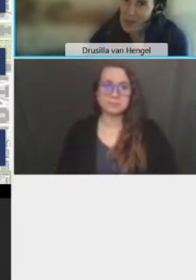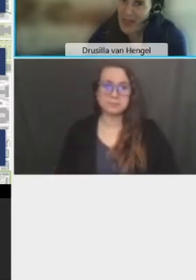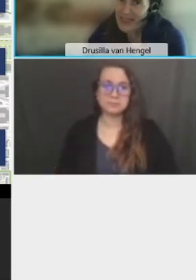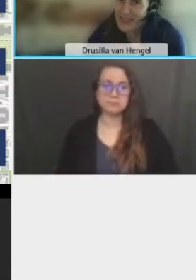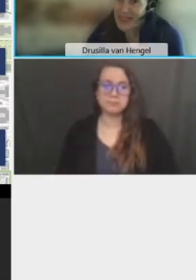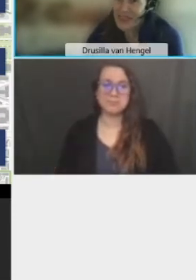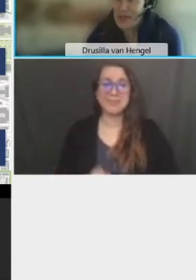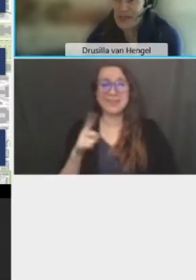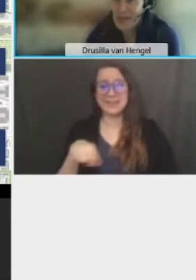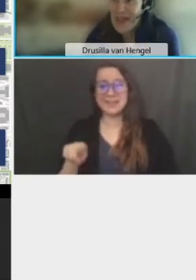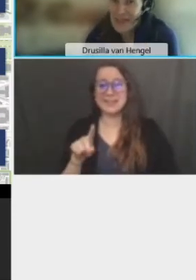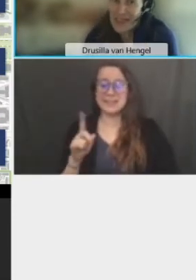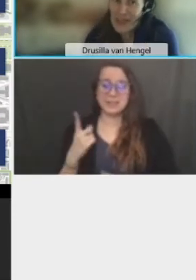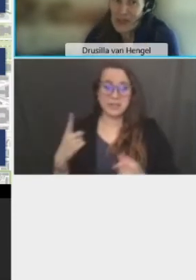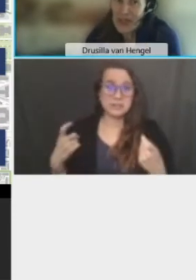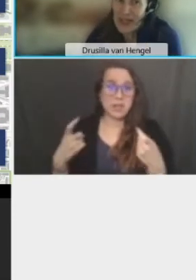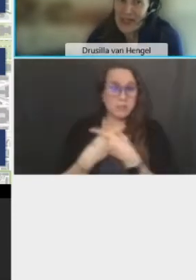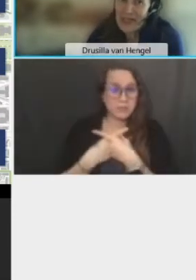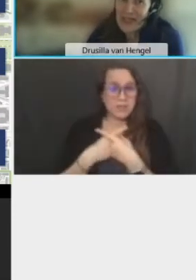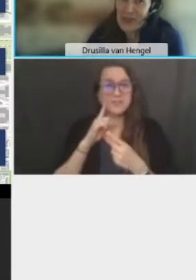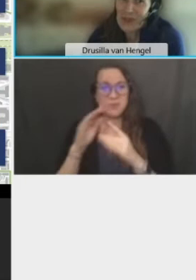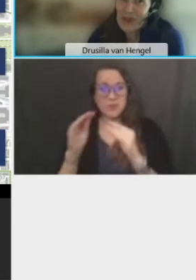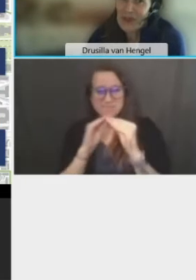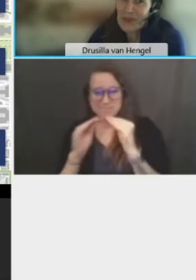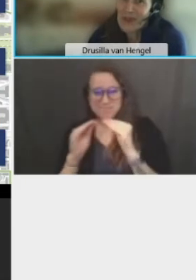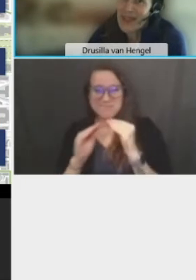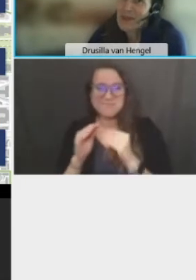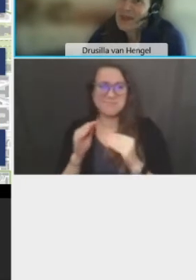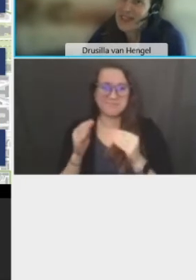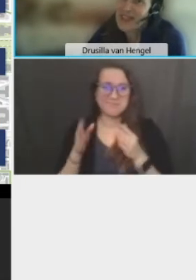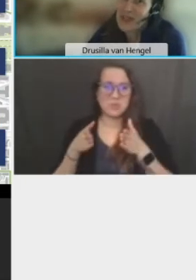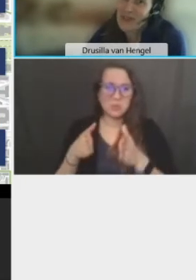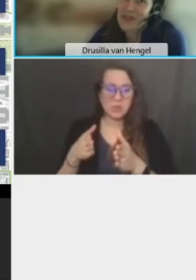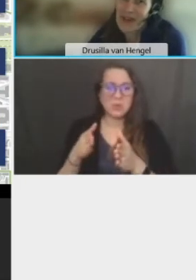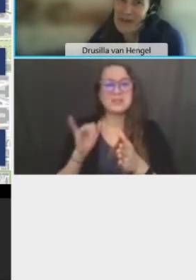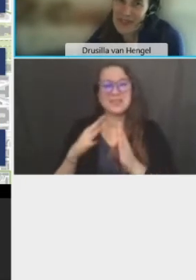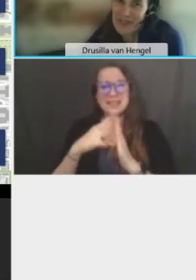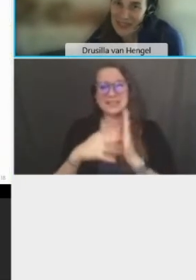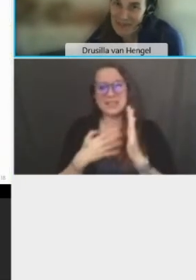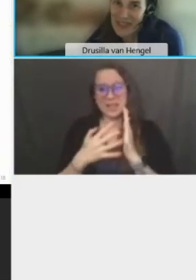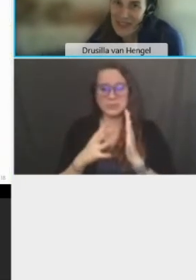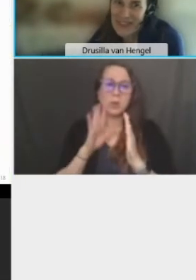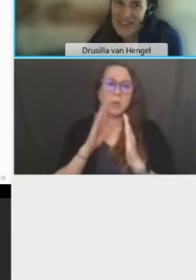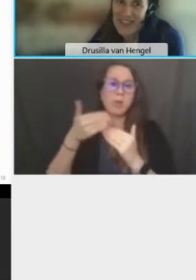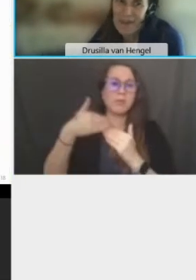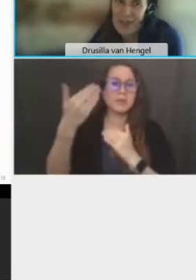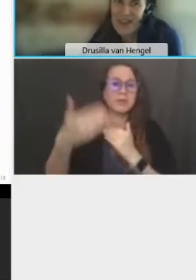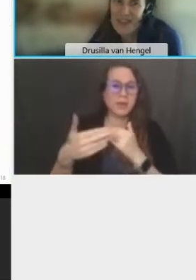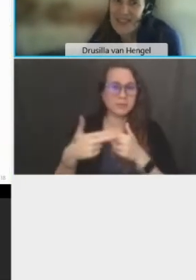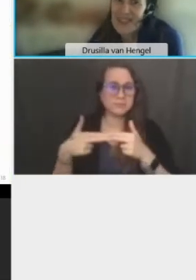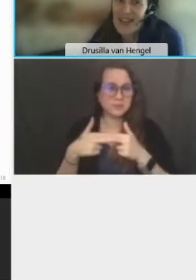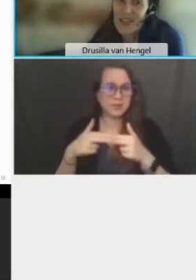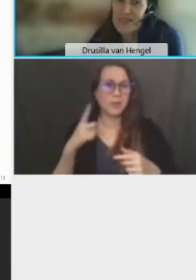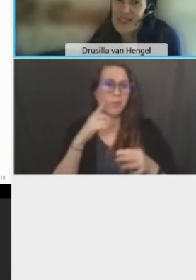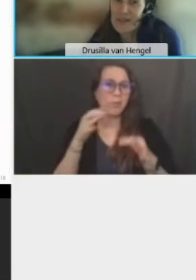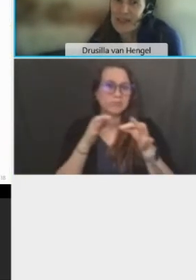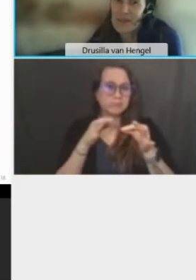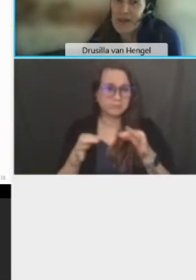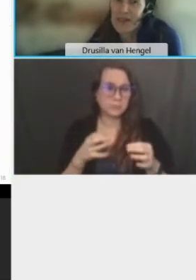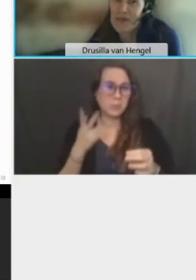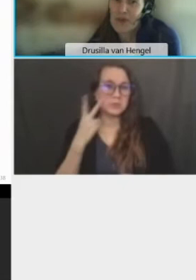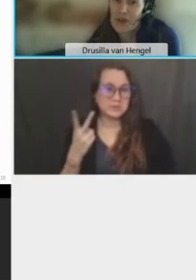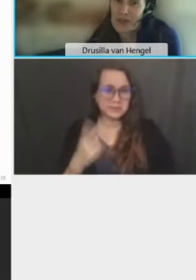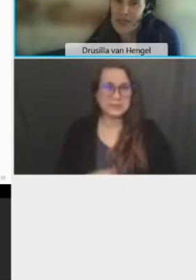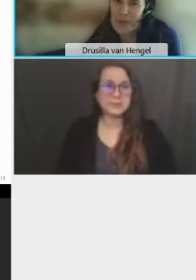that is complex in terms of the paving schedule, on the next slide, we'll go through what that means in terms of what you'll see. This slide is